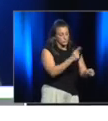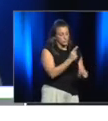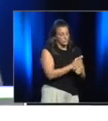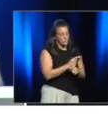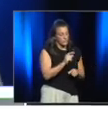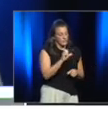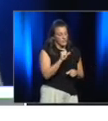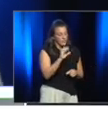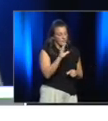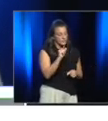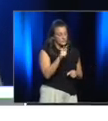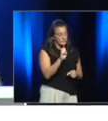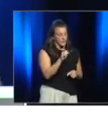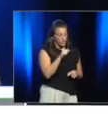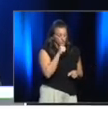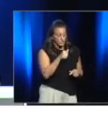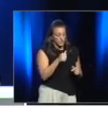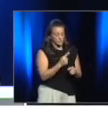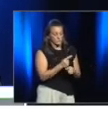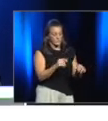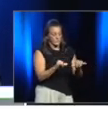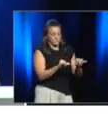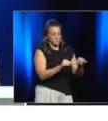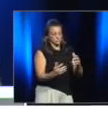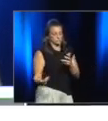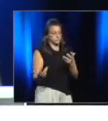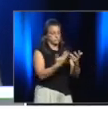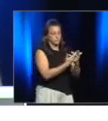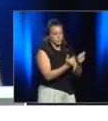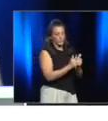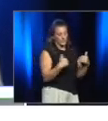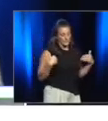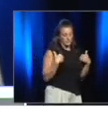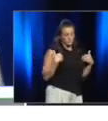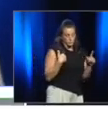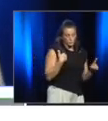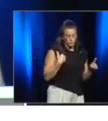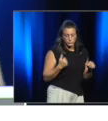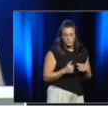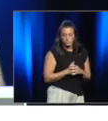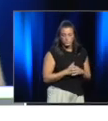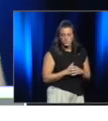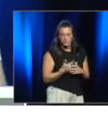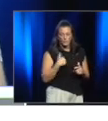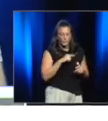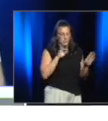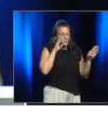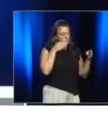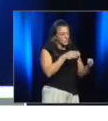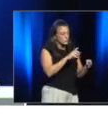animals. We really need to be measuring it at the scale of the animals themselves.